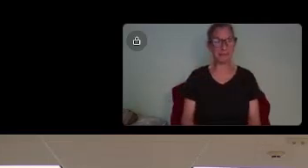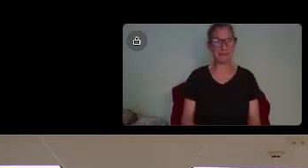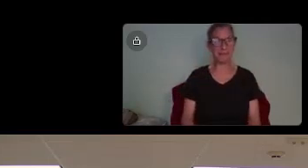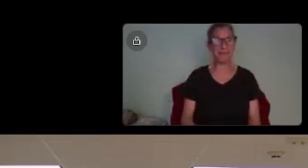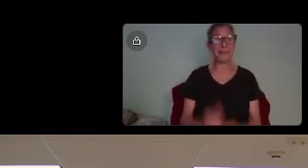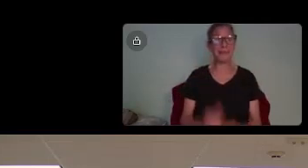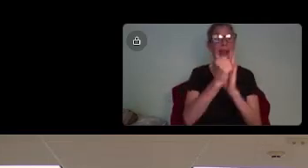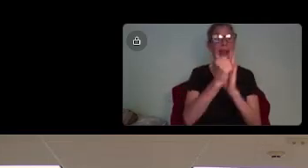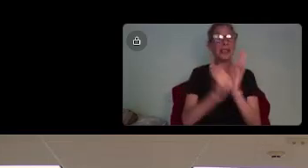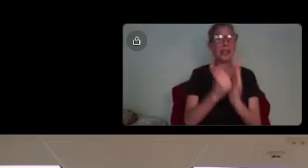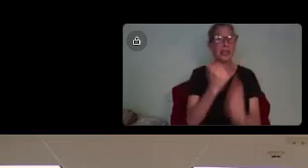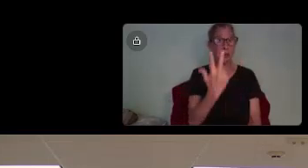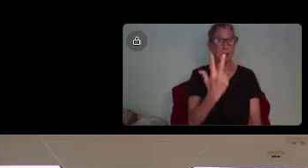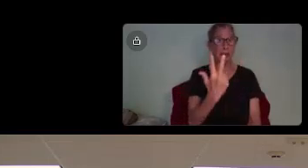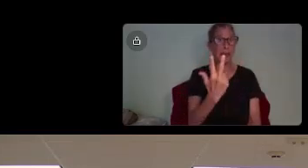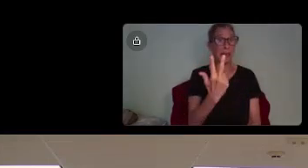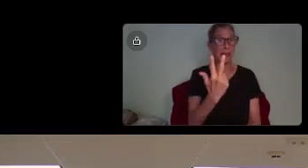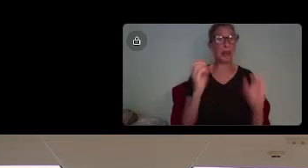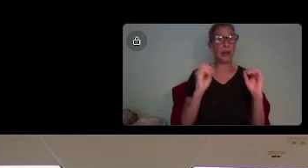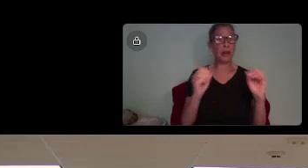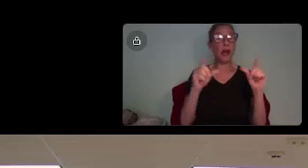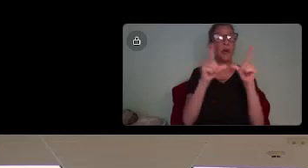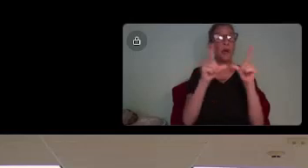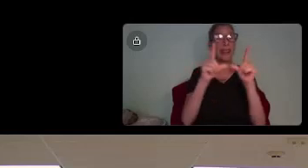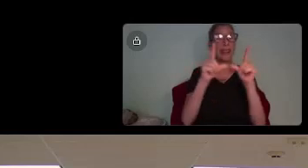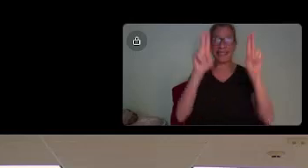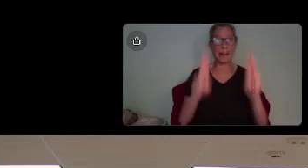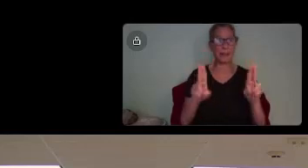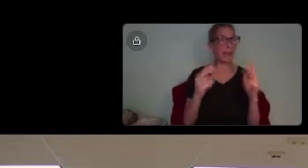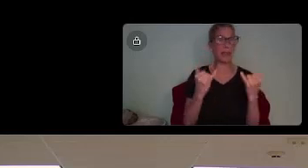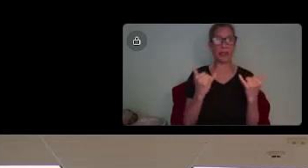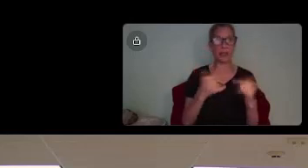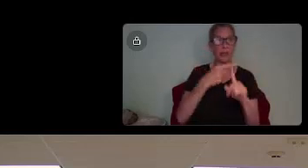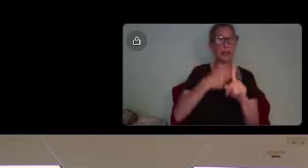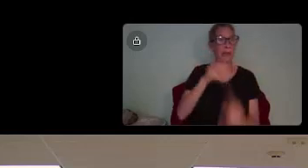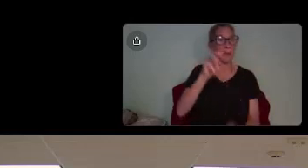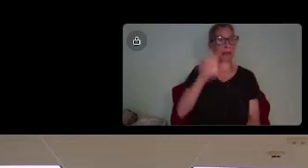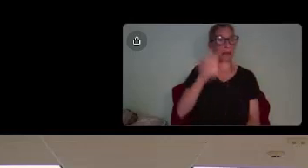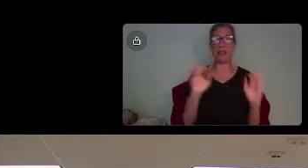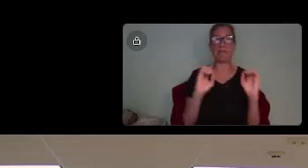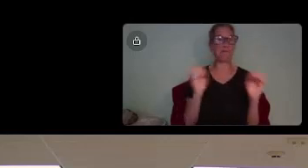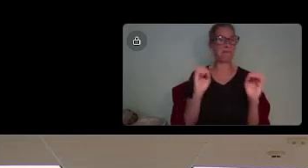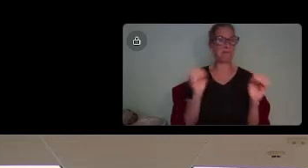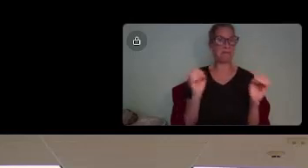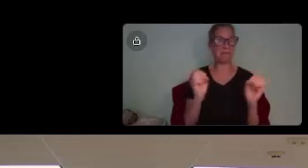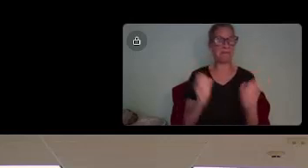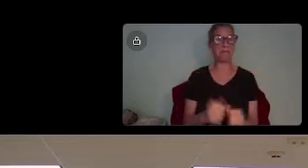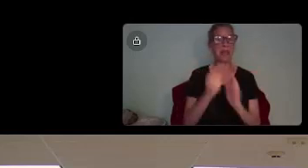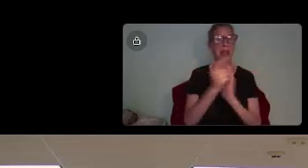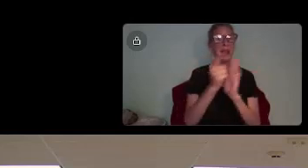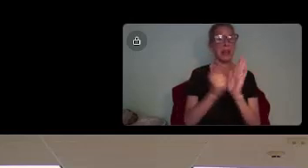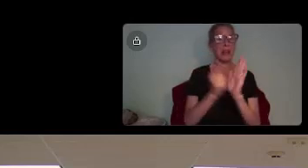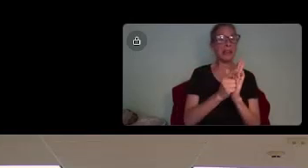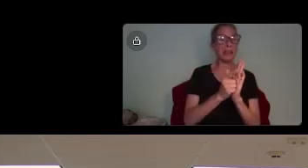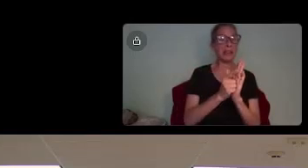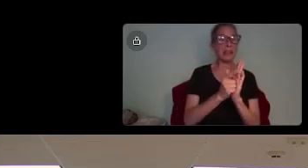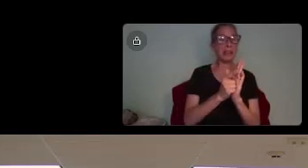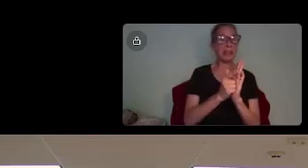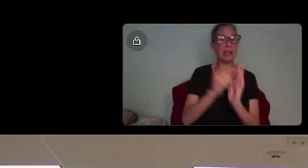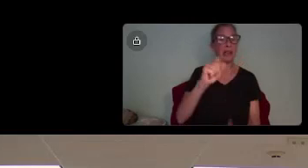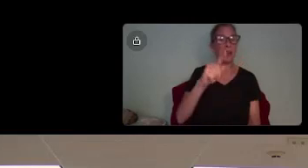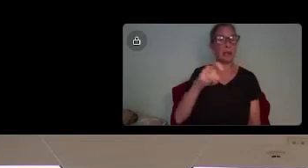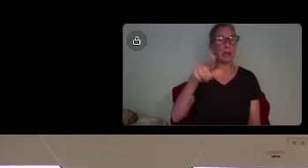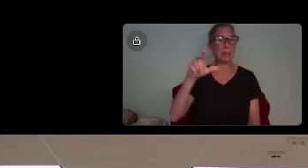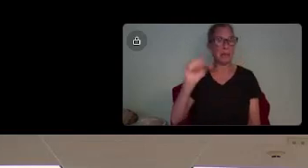Agenda item 3, there are no licensing applications for the month of May. Legal appeals. Heather McMaster